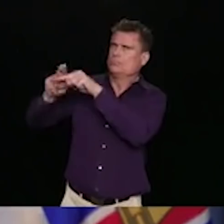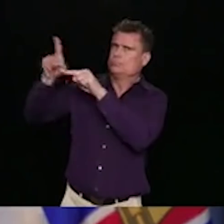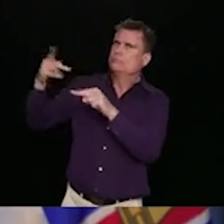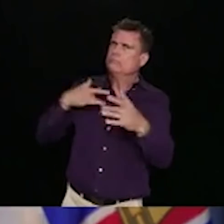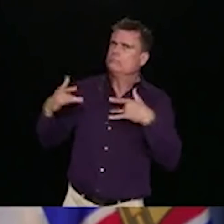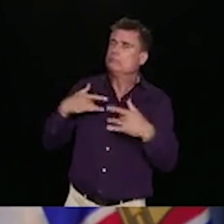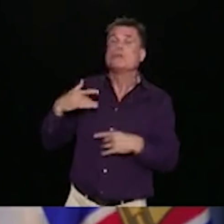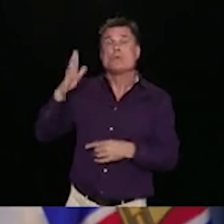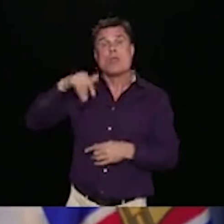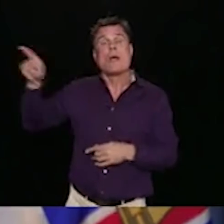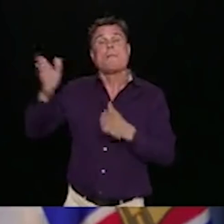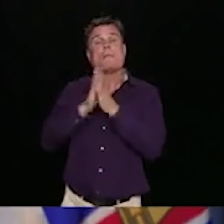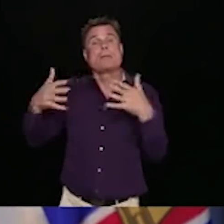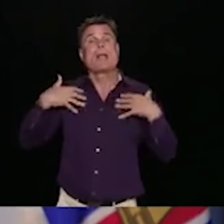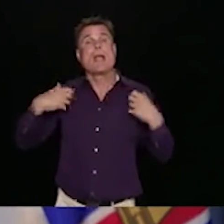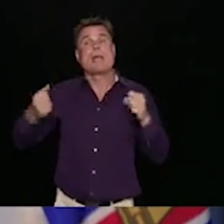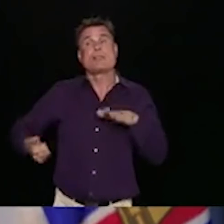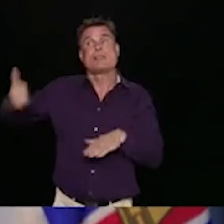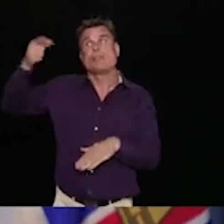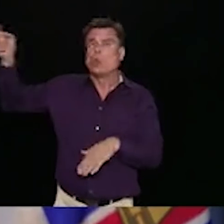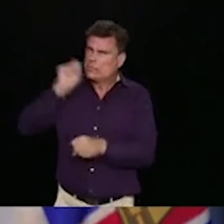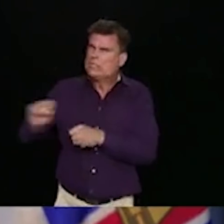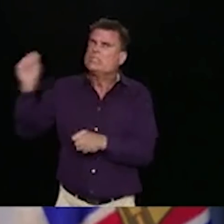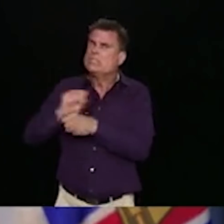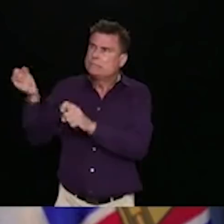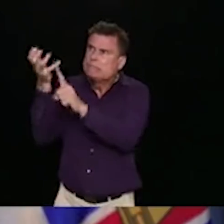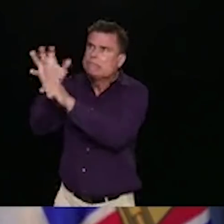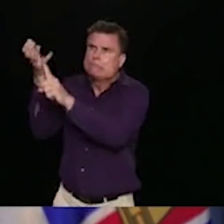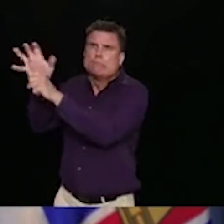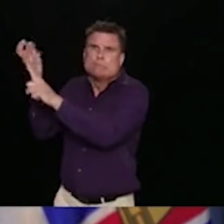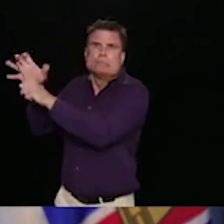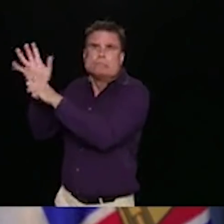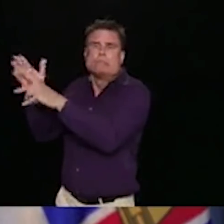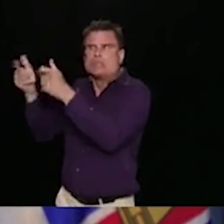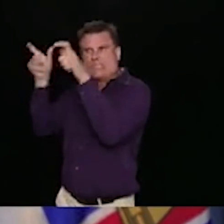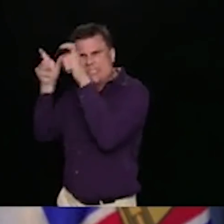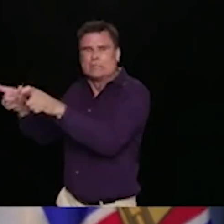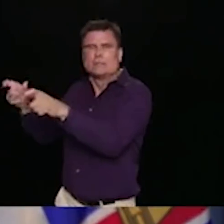working very hard to make sure that they are controlling their outbreak as well and their pandemic, and